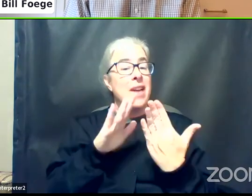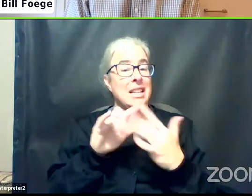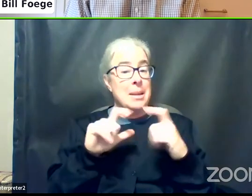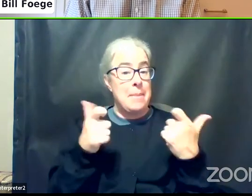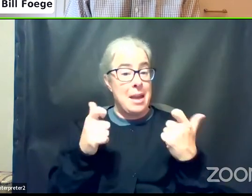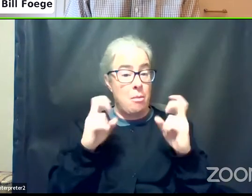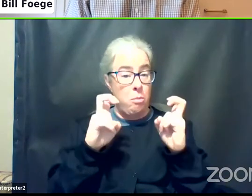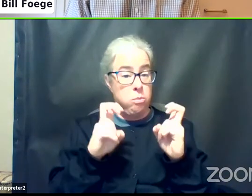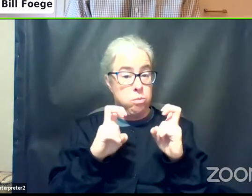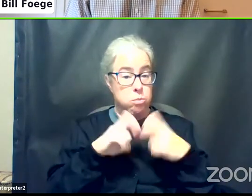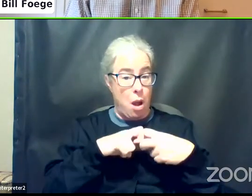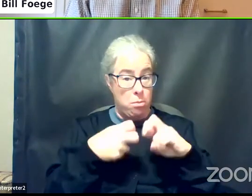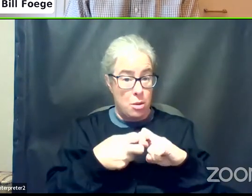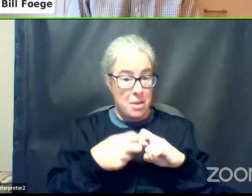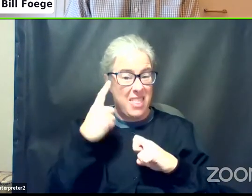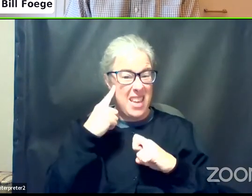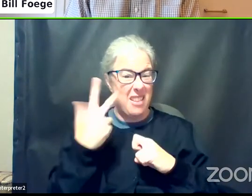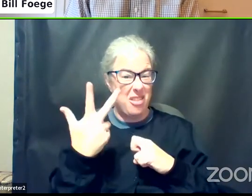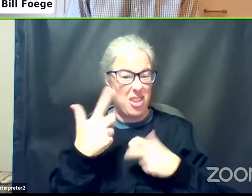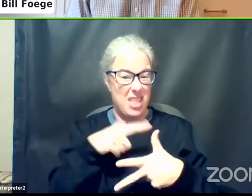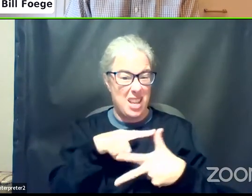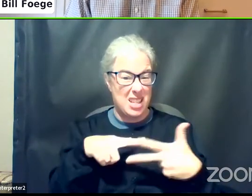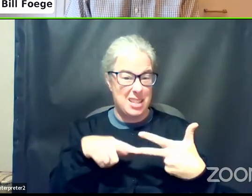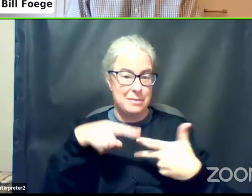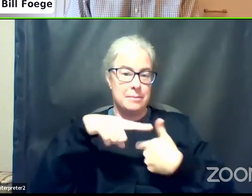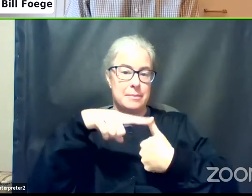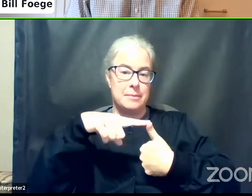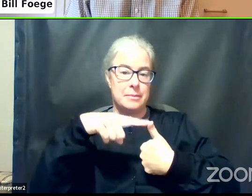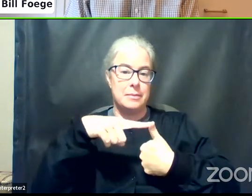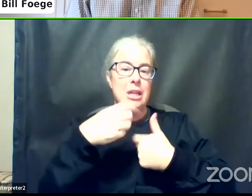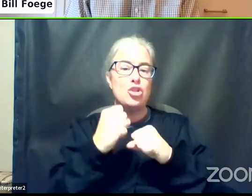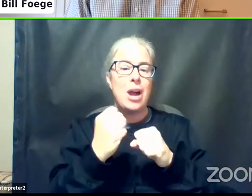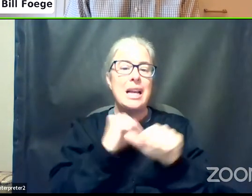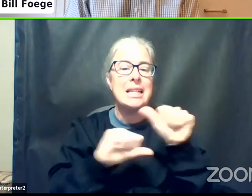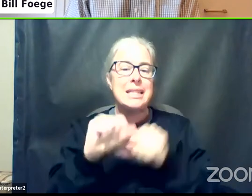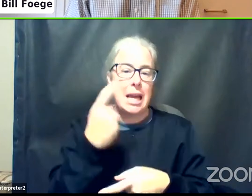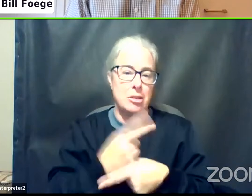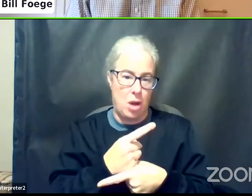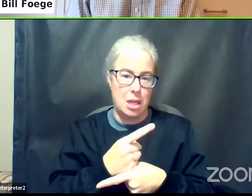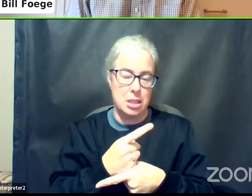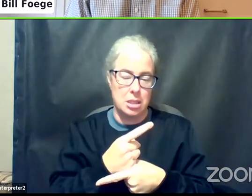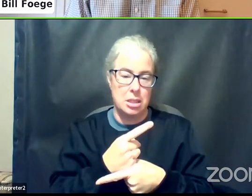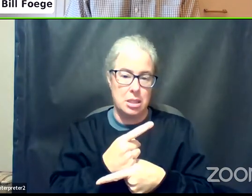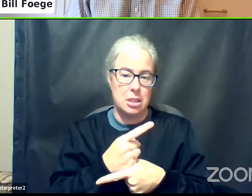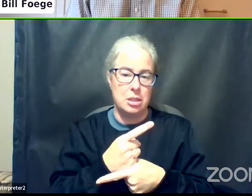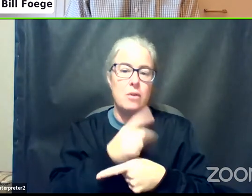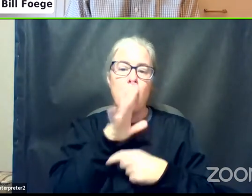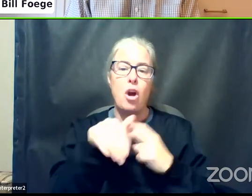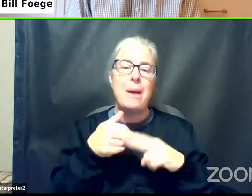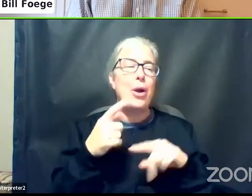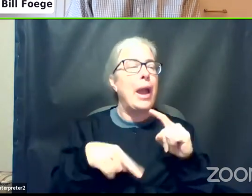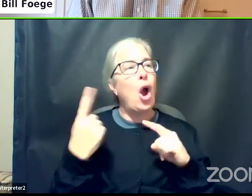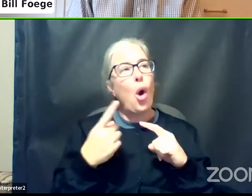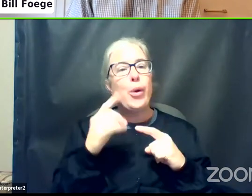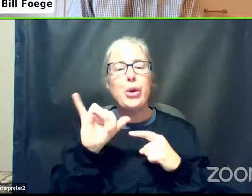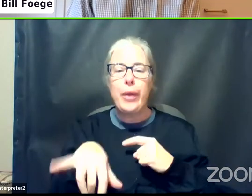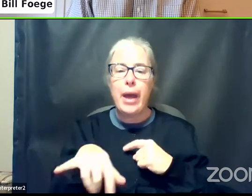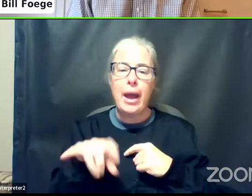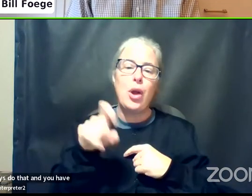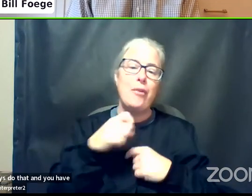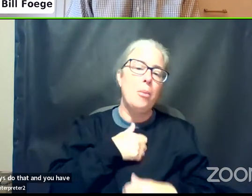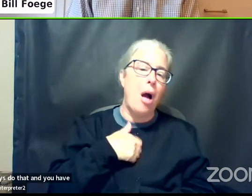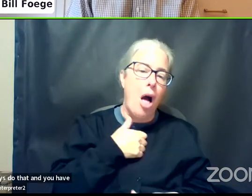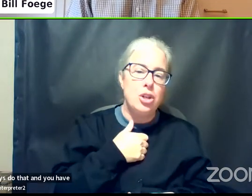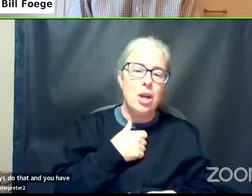problems to think of three things number one try to get the science right we've talked about you can't always do that and you have to